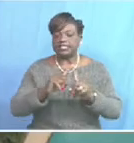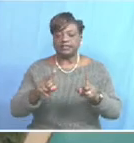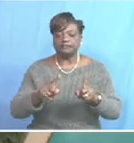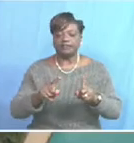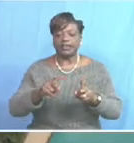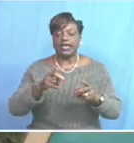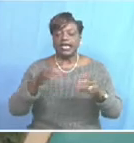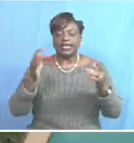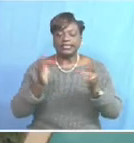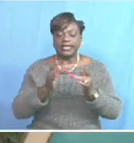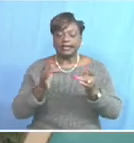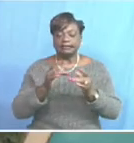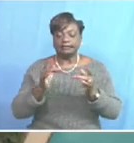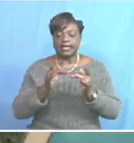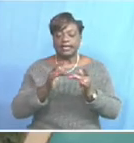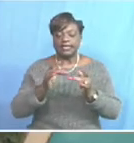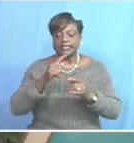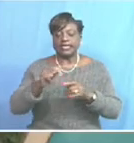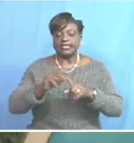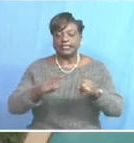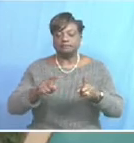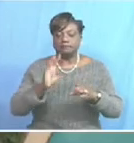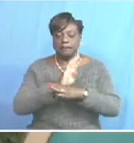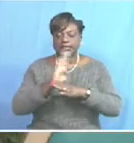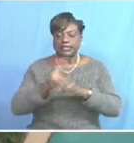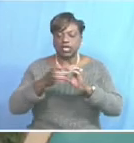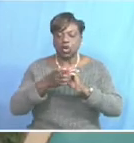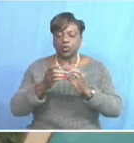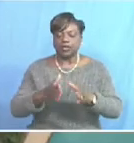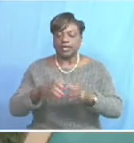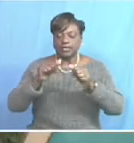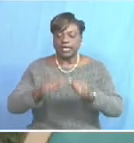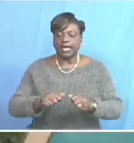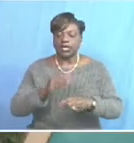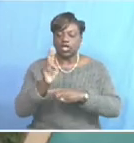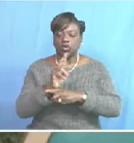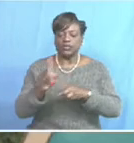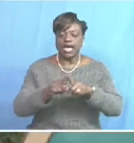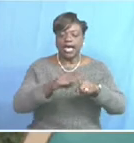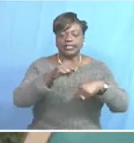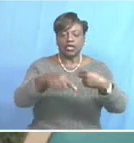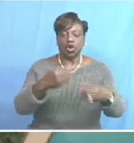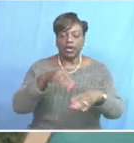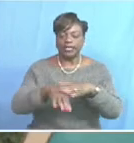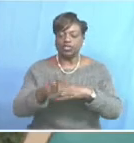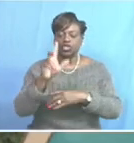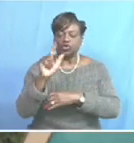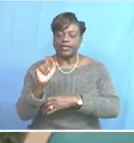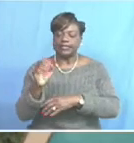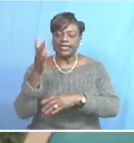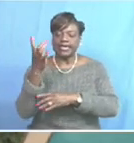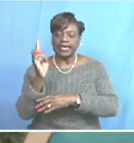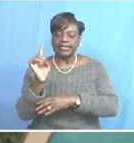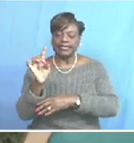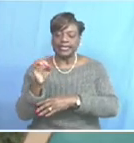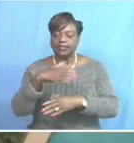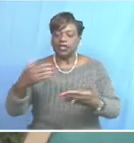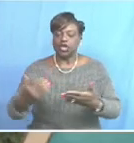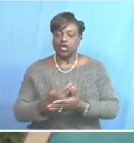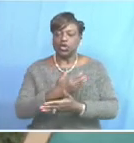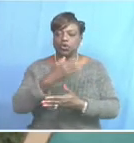business owners and budding entrepreneurs can use as they go into 2018 and into their new ventures. You know,